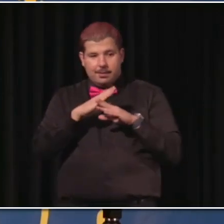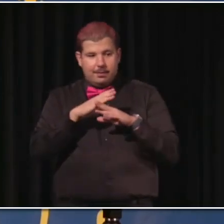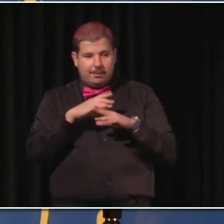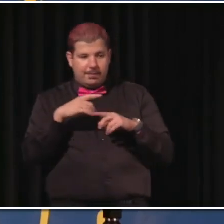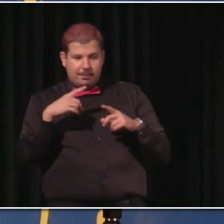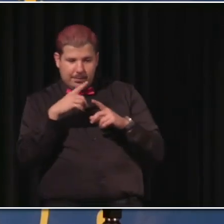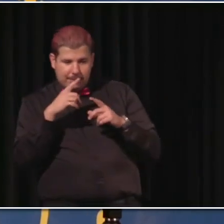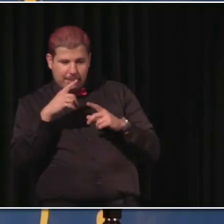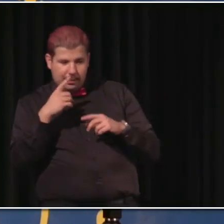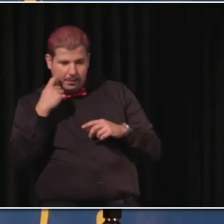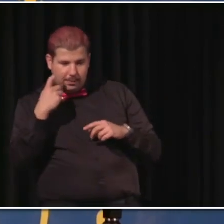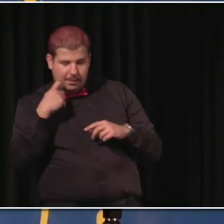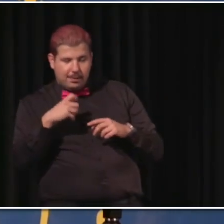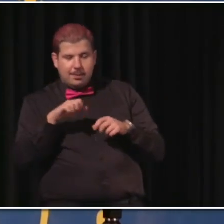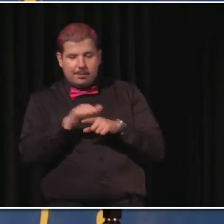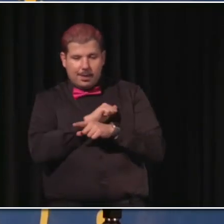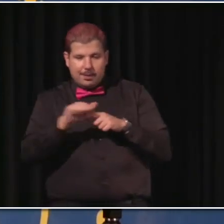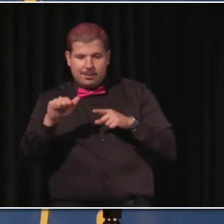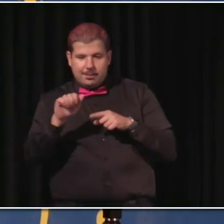practices.